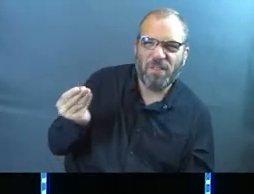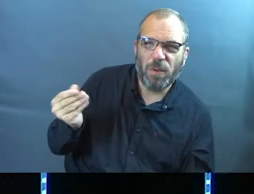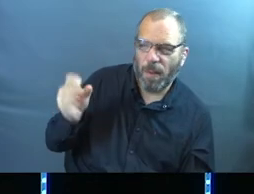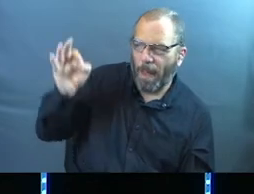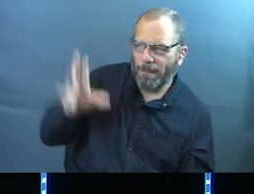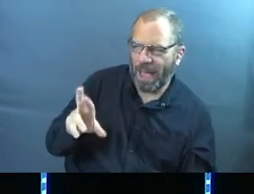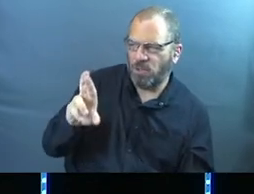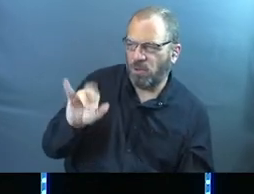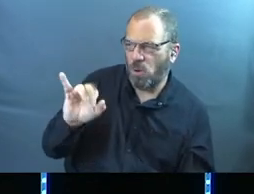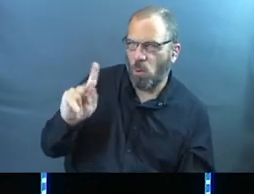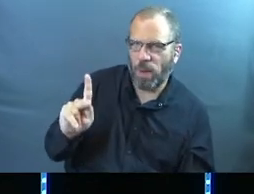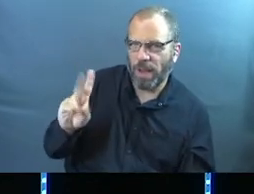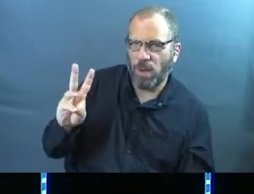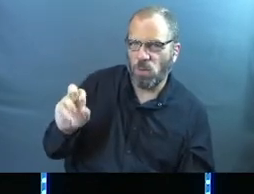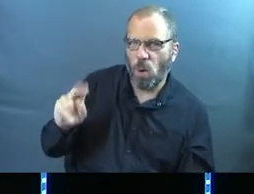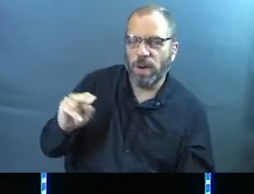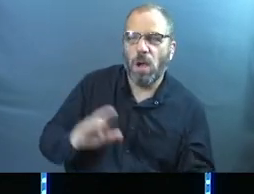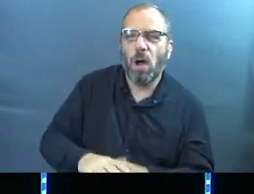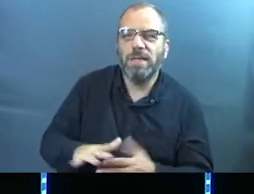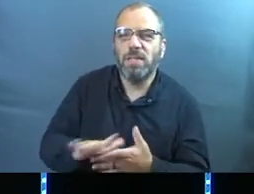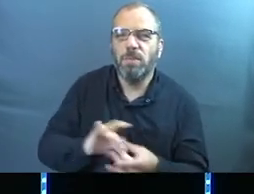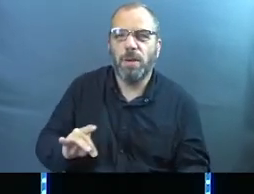Pastor Rick Warren calls this spiritual gluttony.